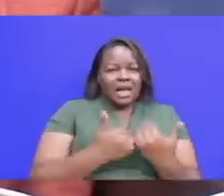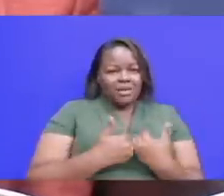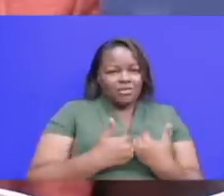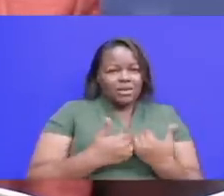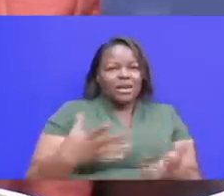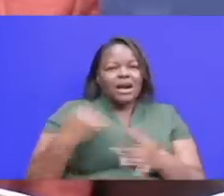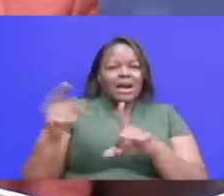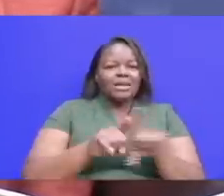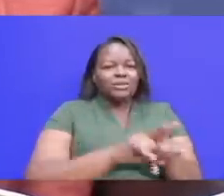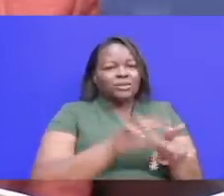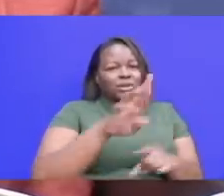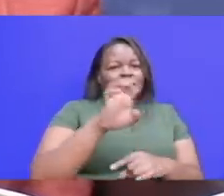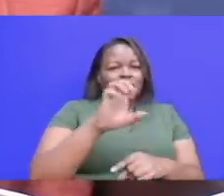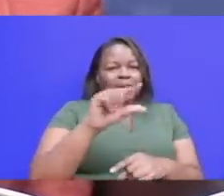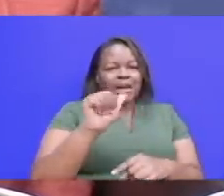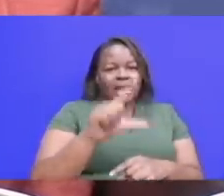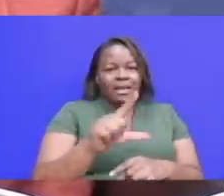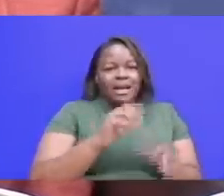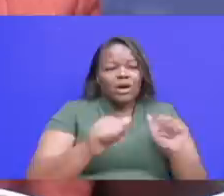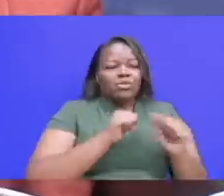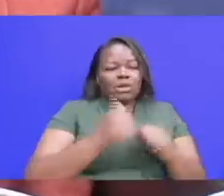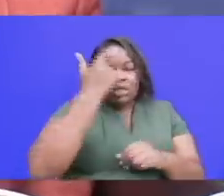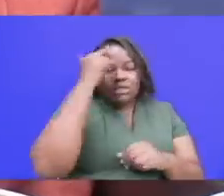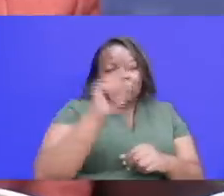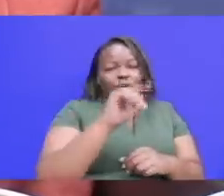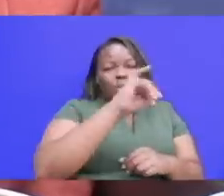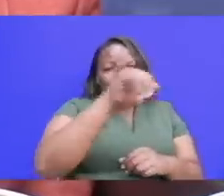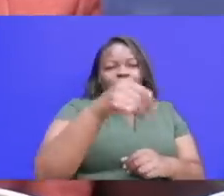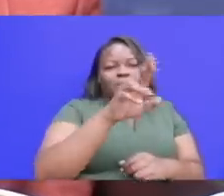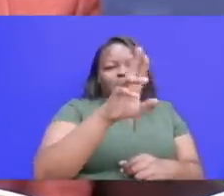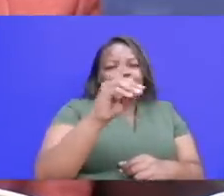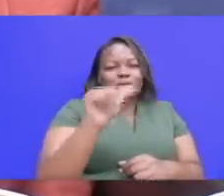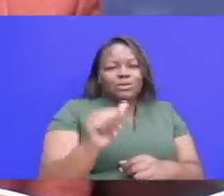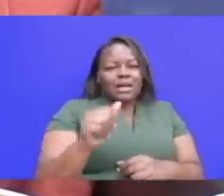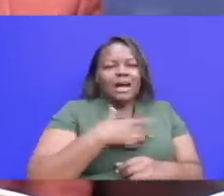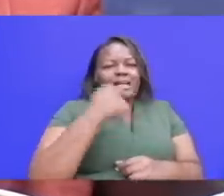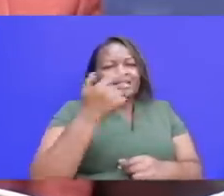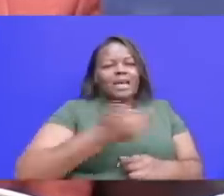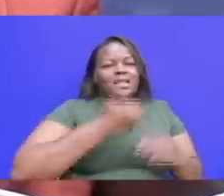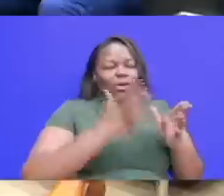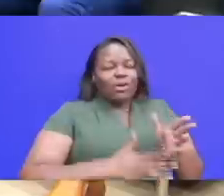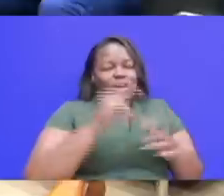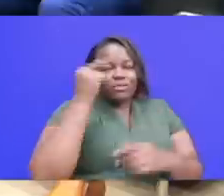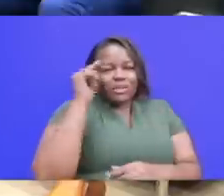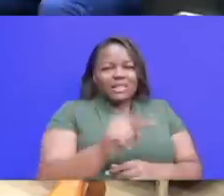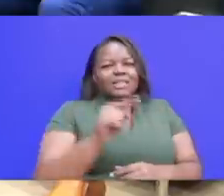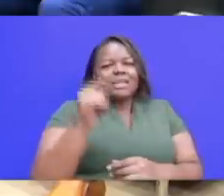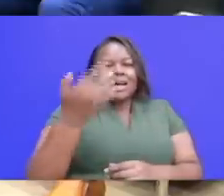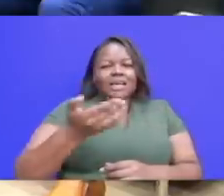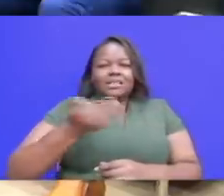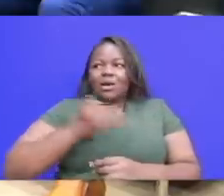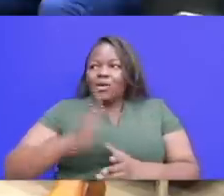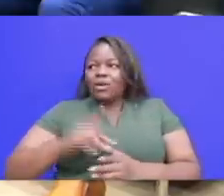regalia, actually belongs to who? They belong to Judah. At that point, Judah actually says the owner of this is the owner of the child. Yes.